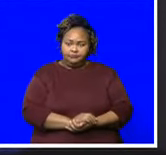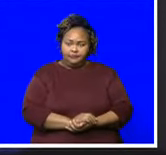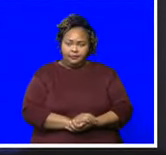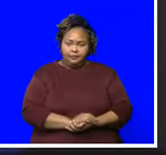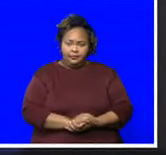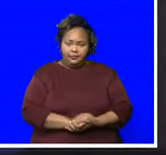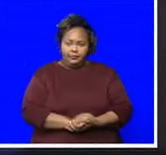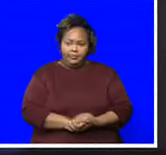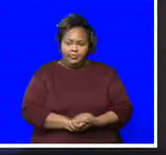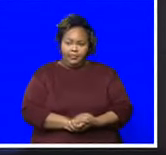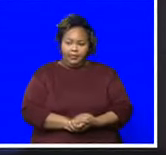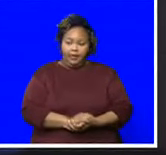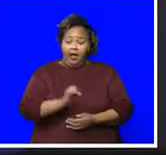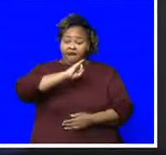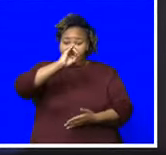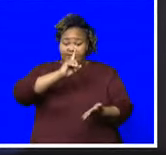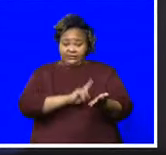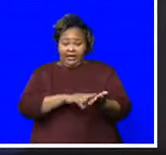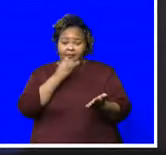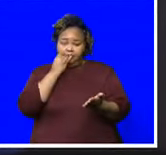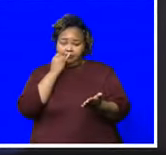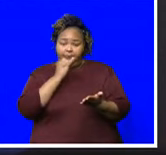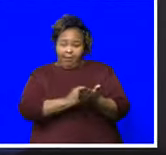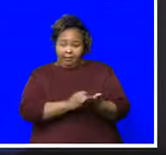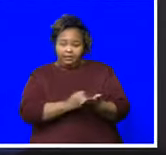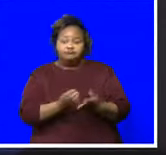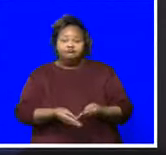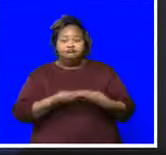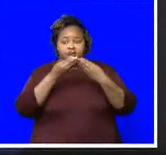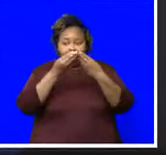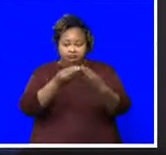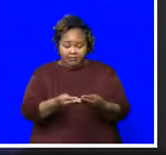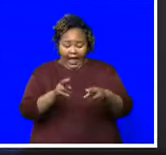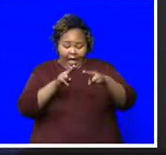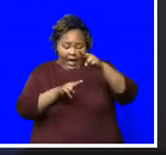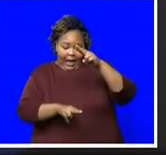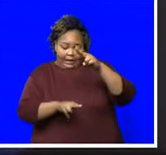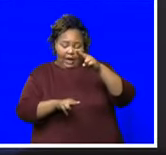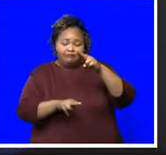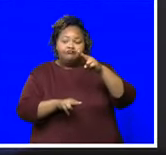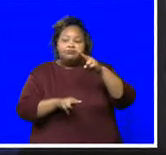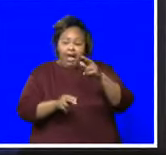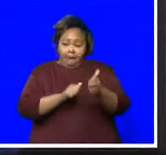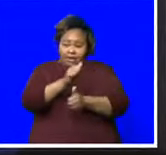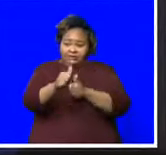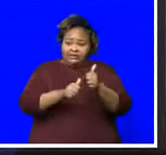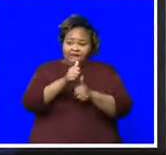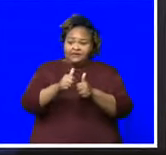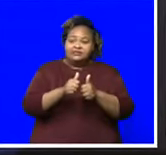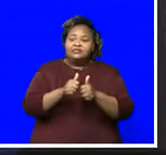emalayisensi ekuqala kulele sithi nga postal and courier services